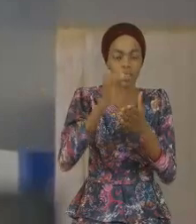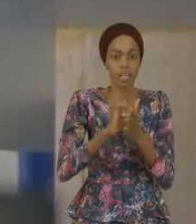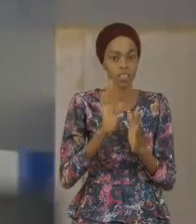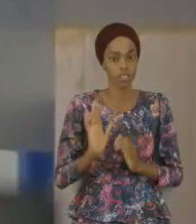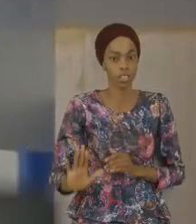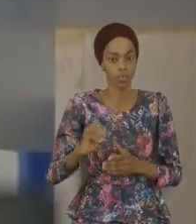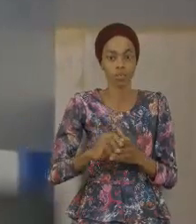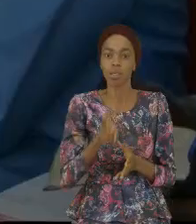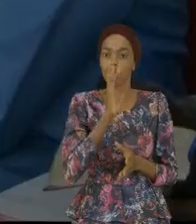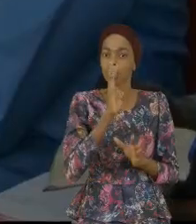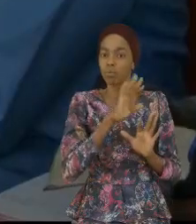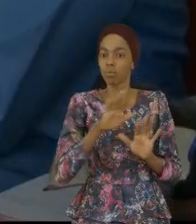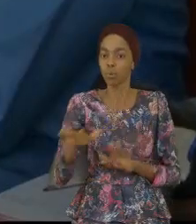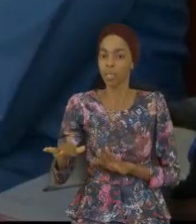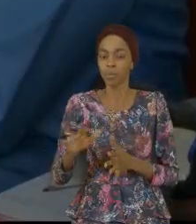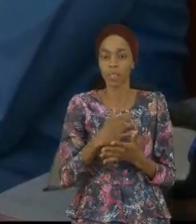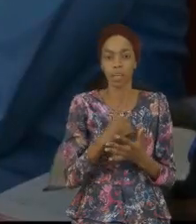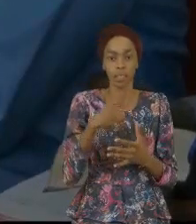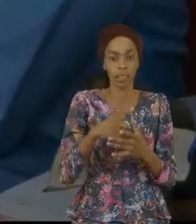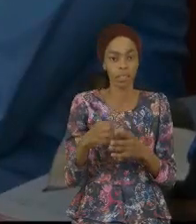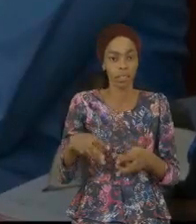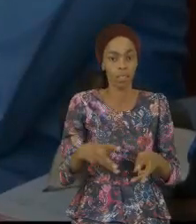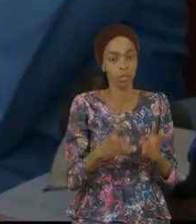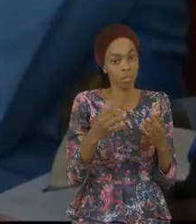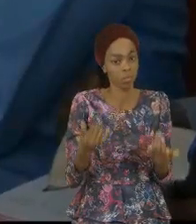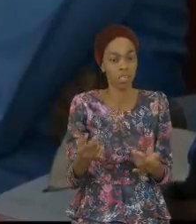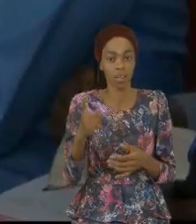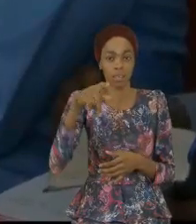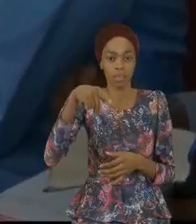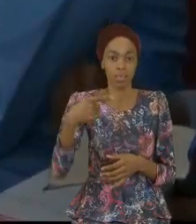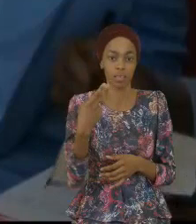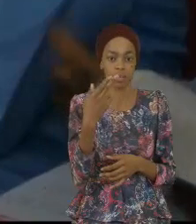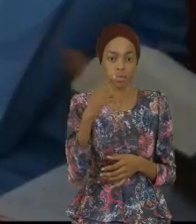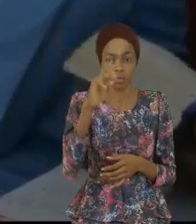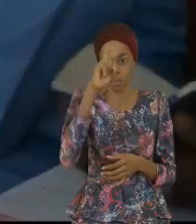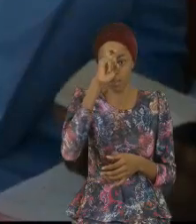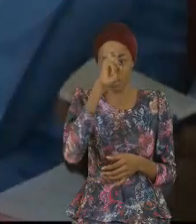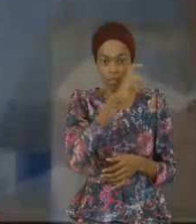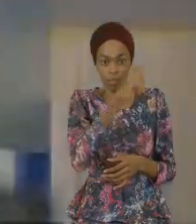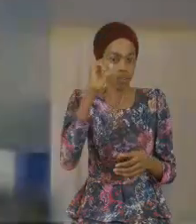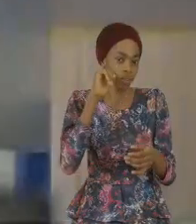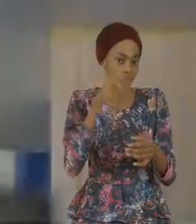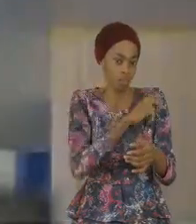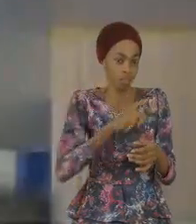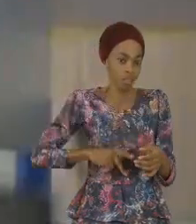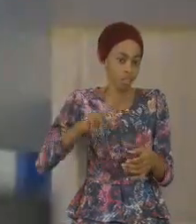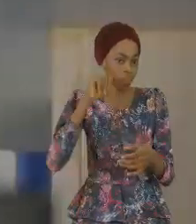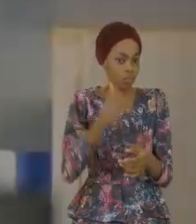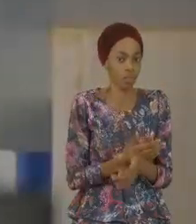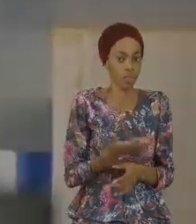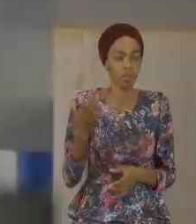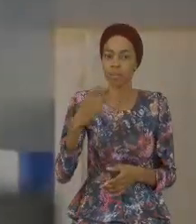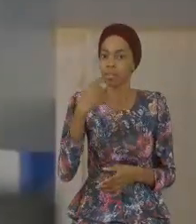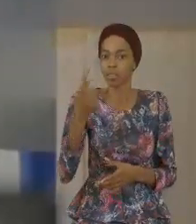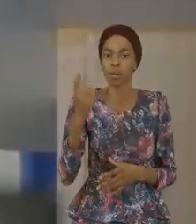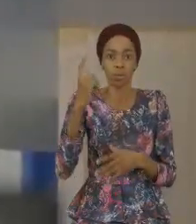the river. And in a way, Pharaoh's daughter was saying, what my father